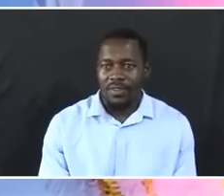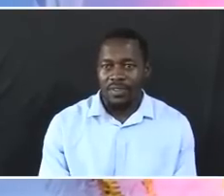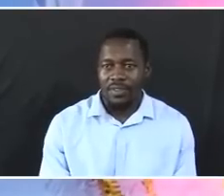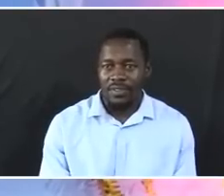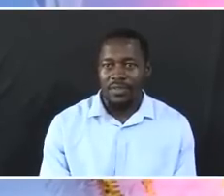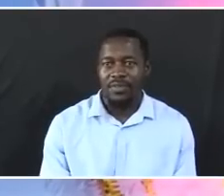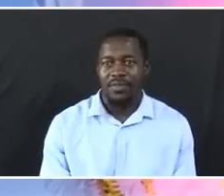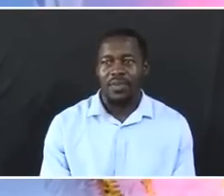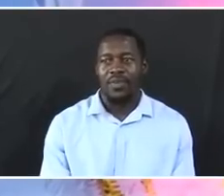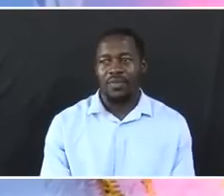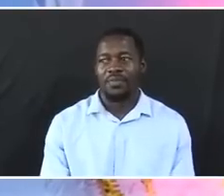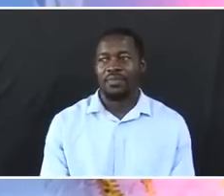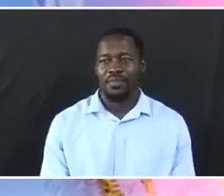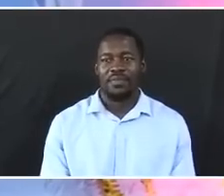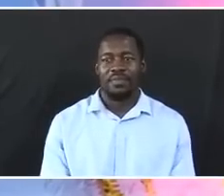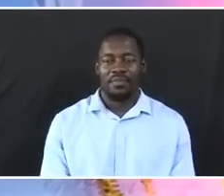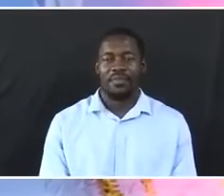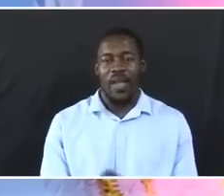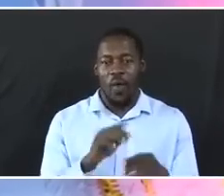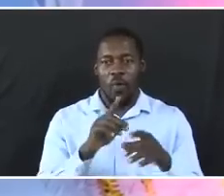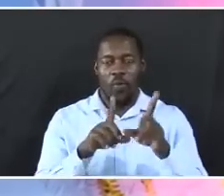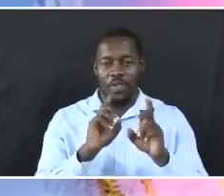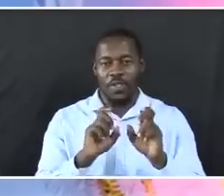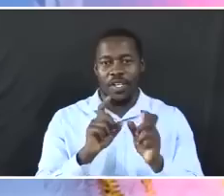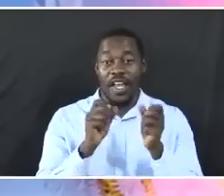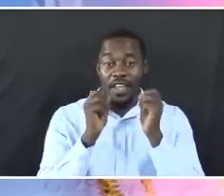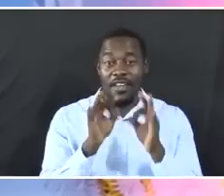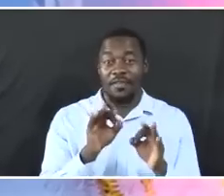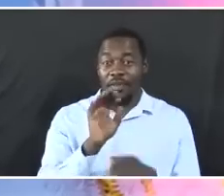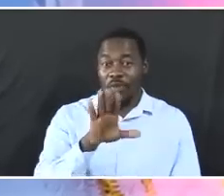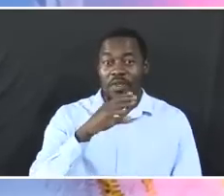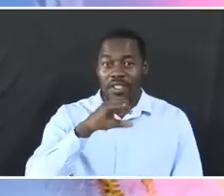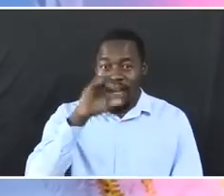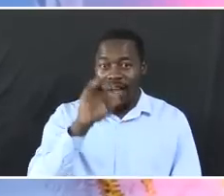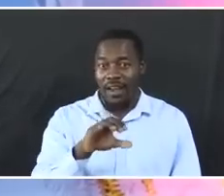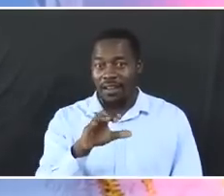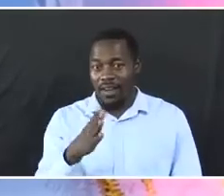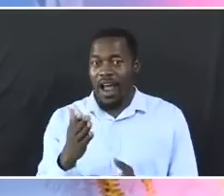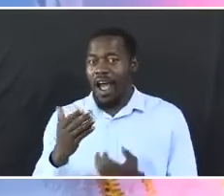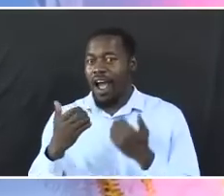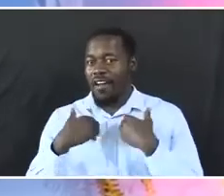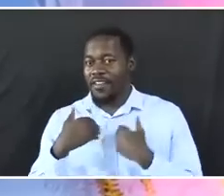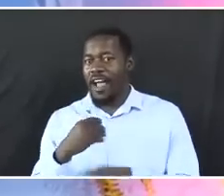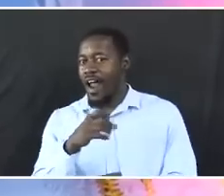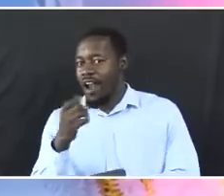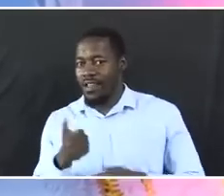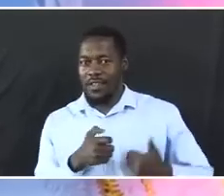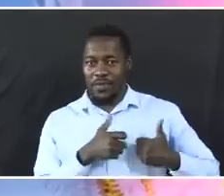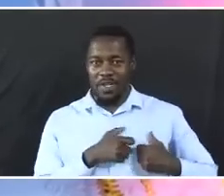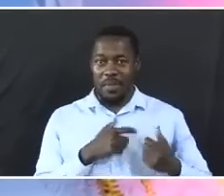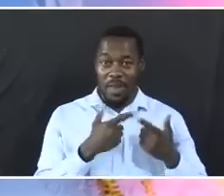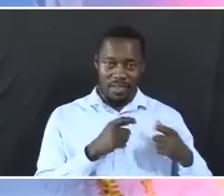a child in church. Can assure you our children are growing by grace.